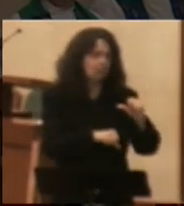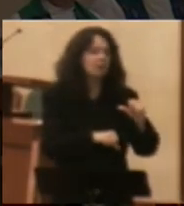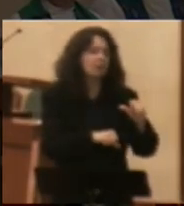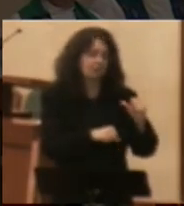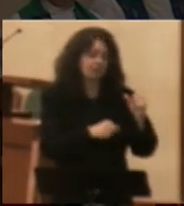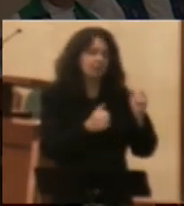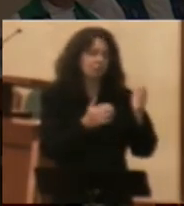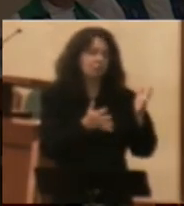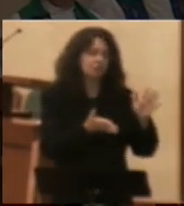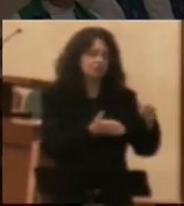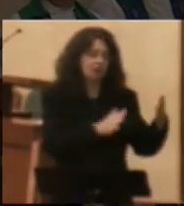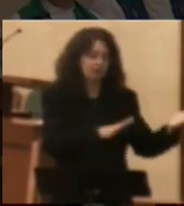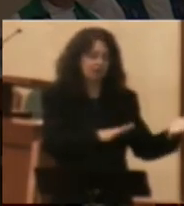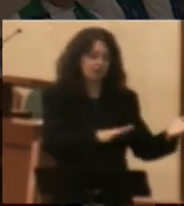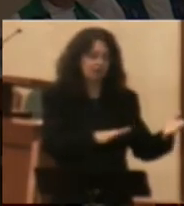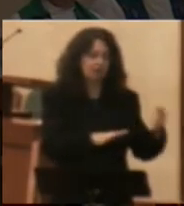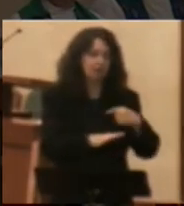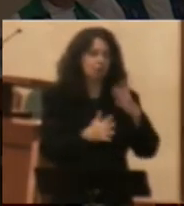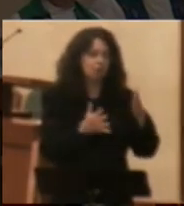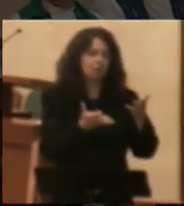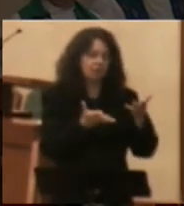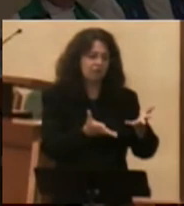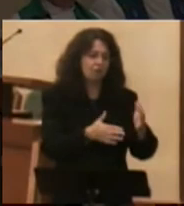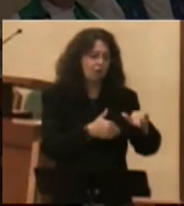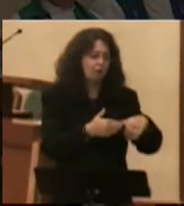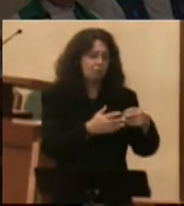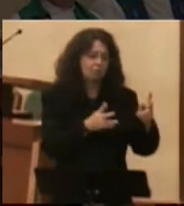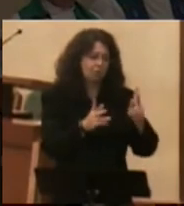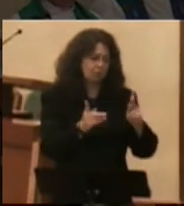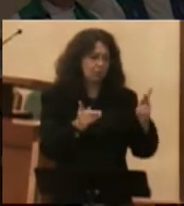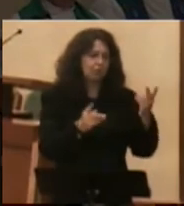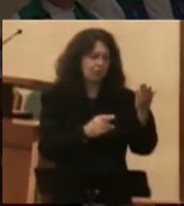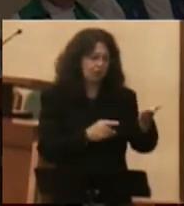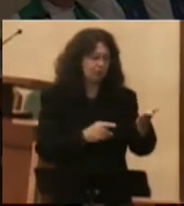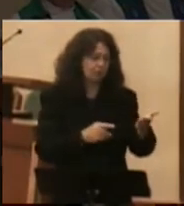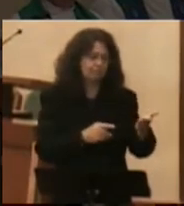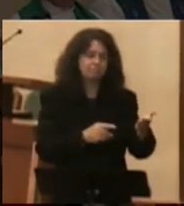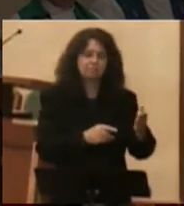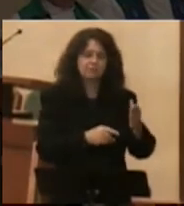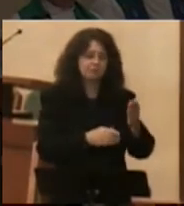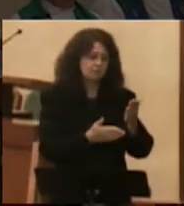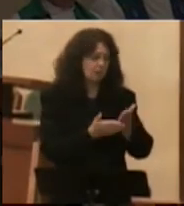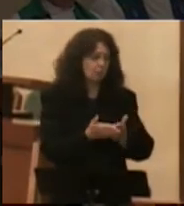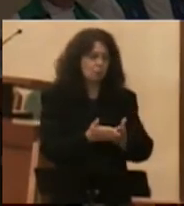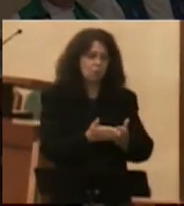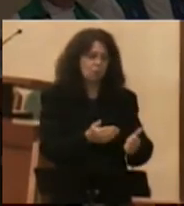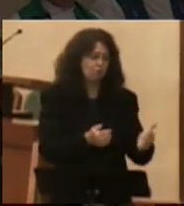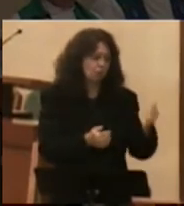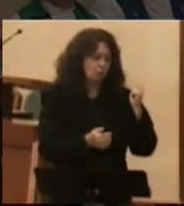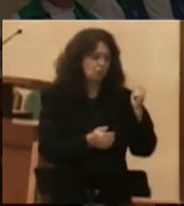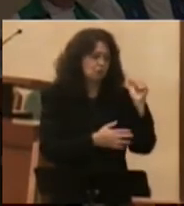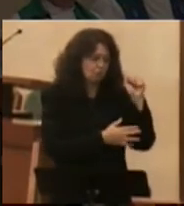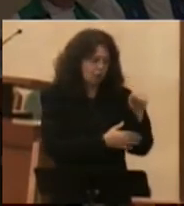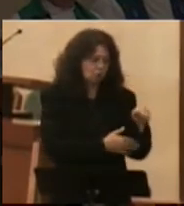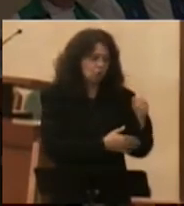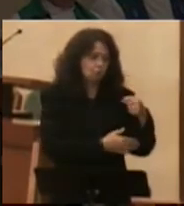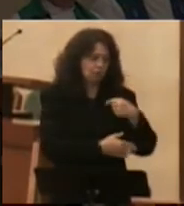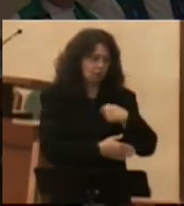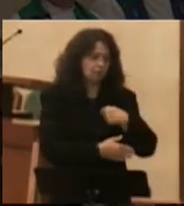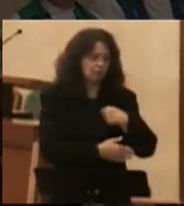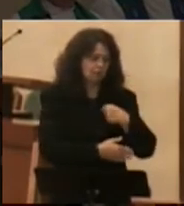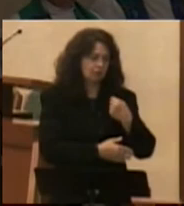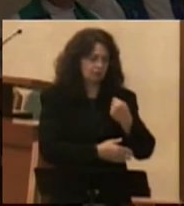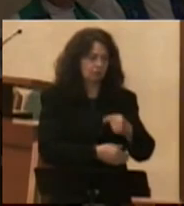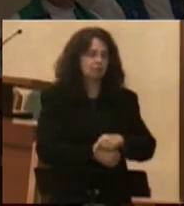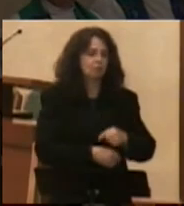leave 7,000 in Israel, all the knees that have not bowed to Baal, and every mouth that has not kissed him." Word of